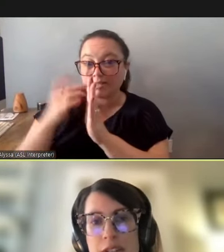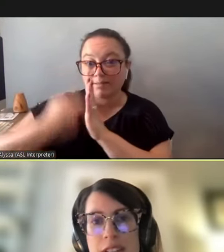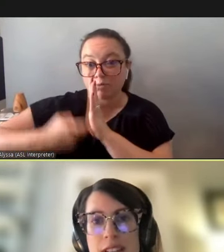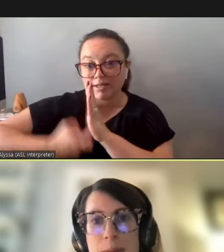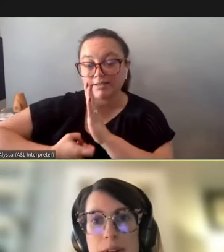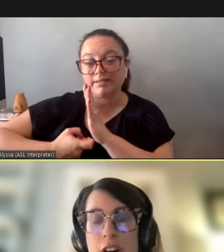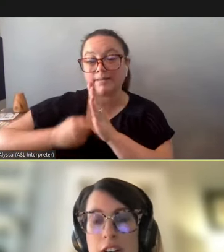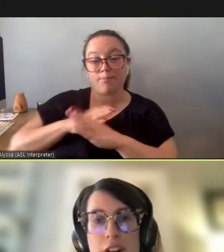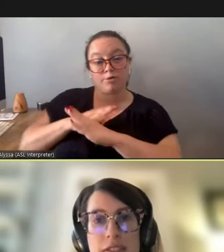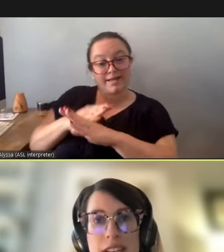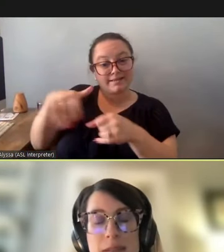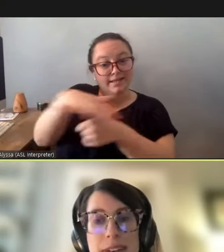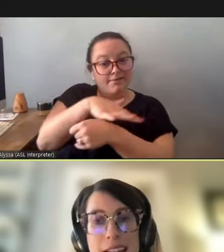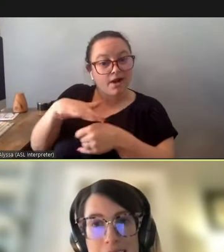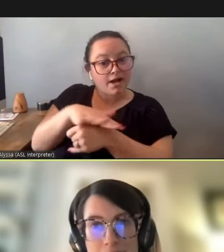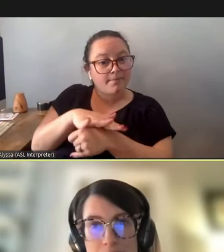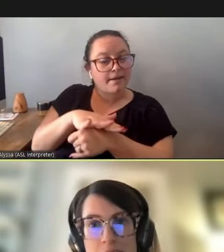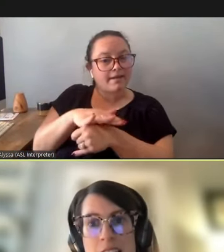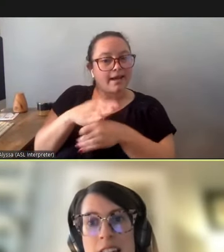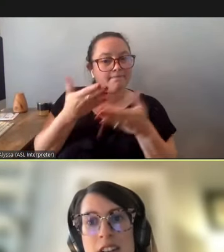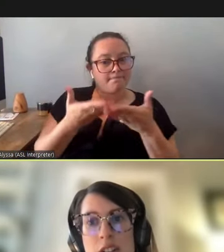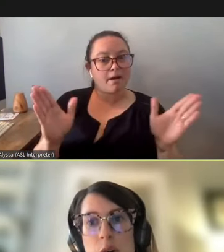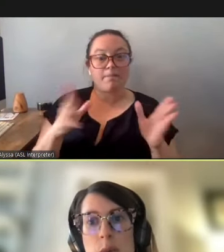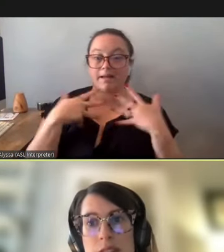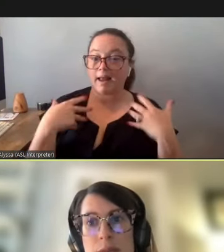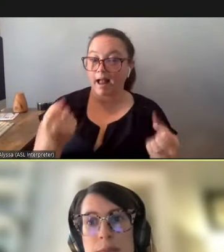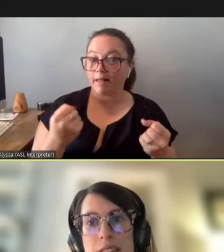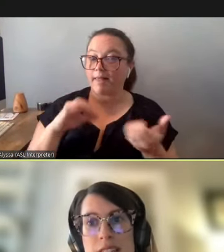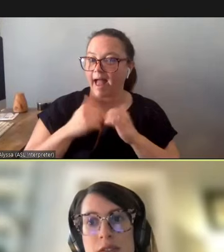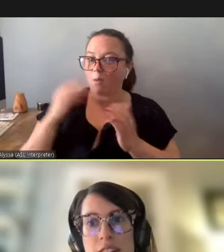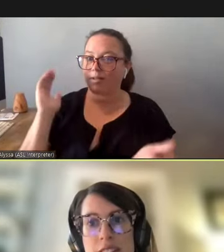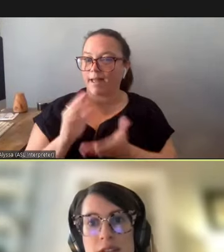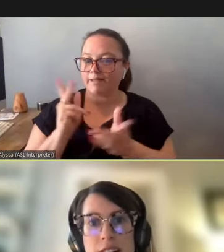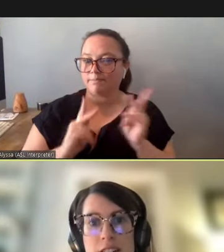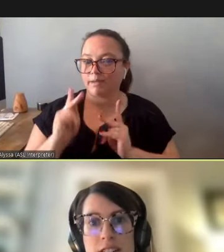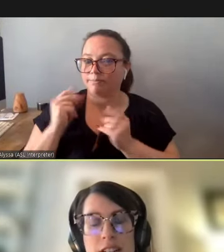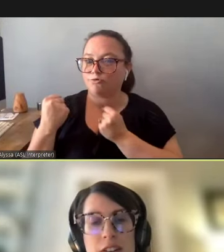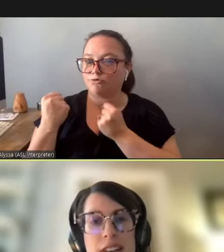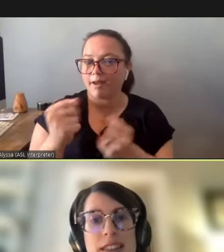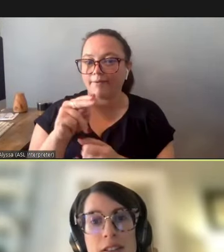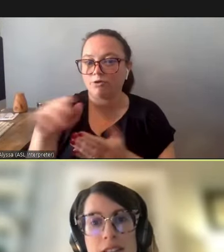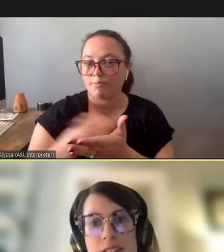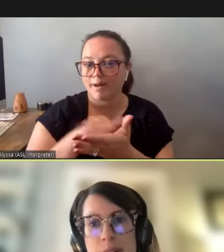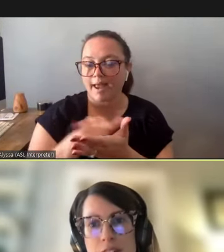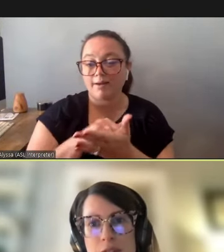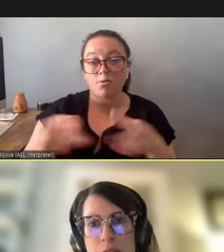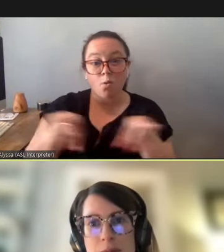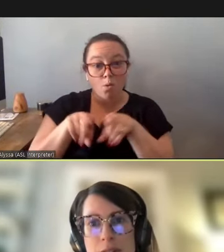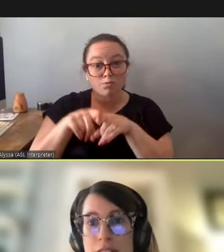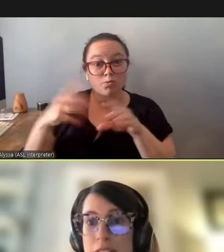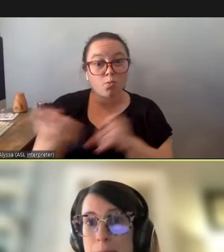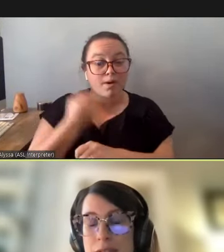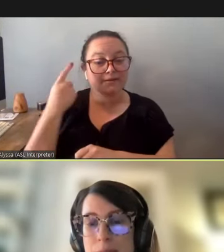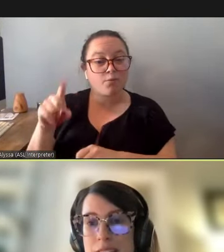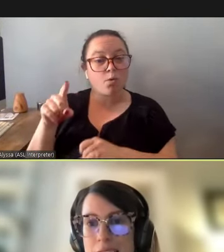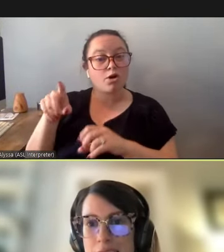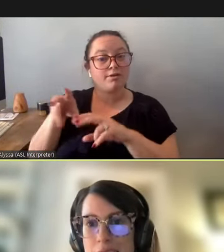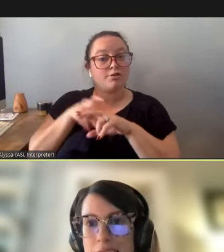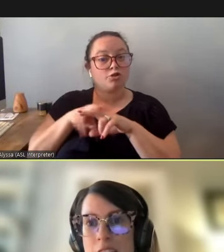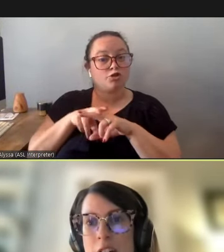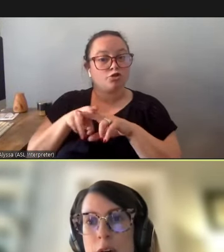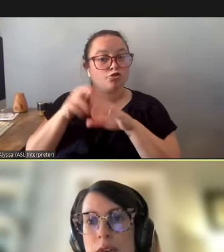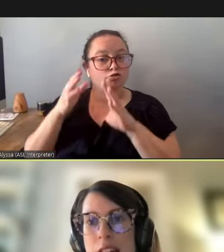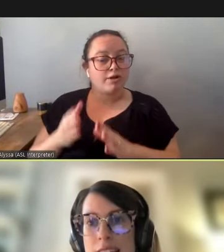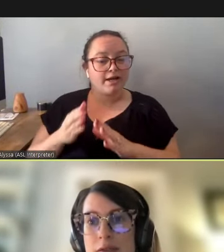by reducing the number of cars driving into Manhattan, it's also a win for millions of transit riders, including thousands of Metro North commuters coming from